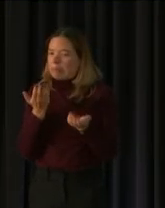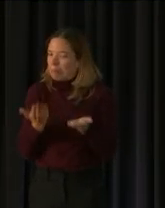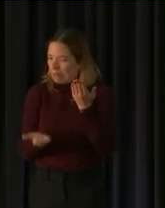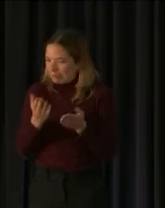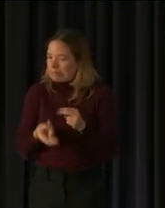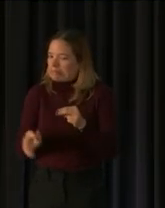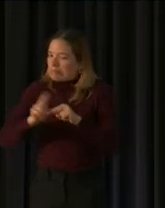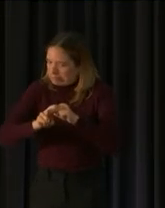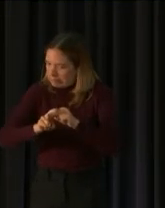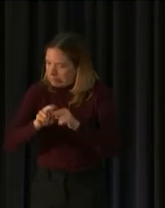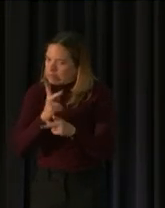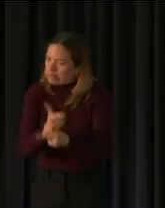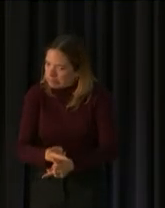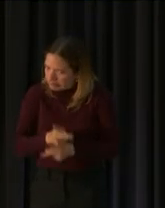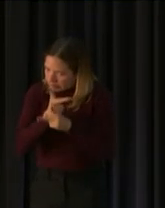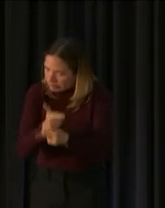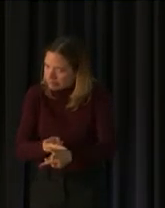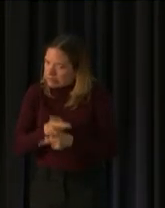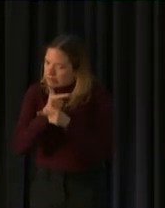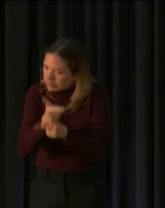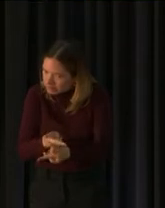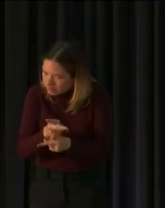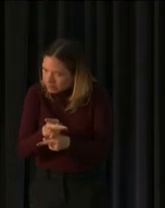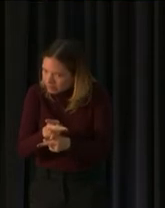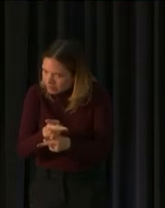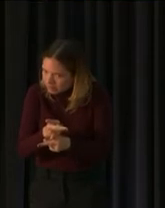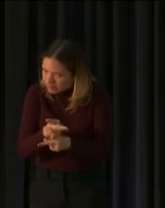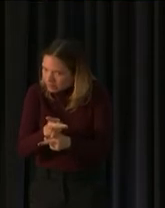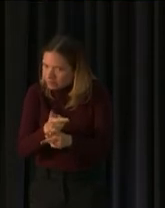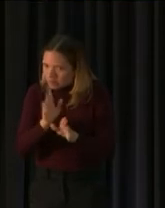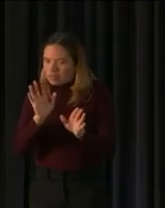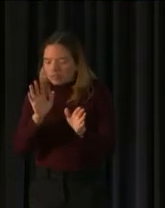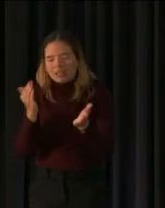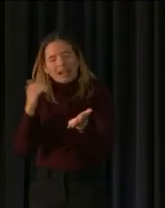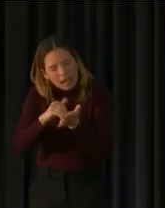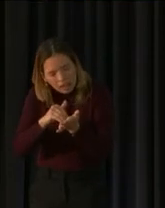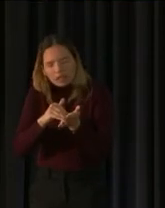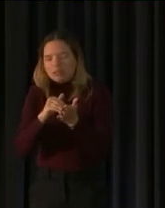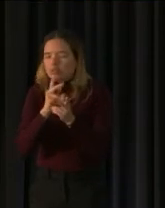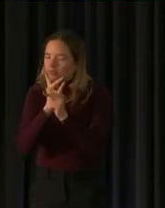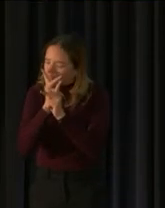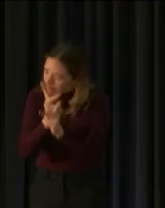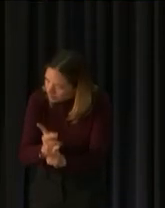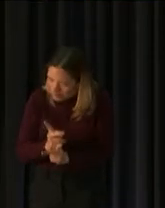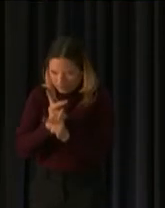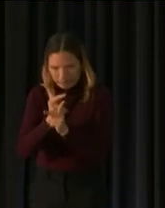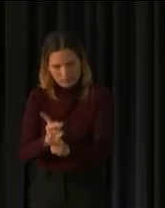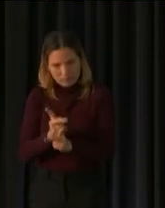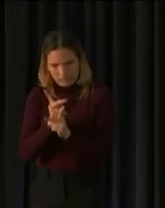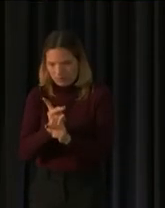cases, and we don't anticipate to make any shifts over the winter, but we'll continue to be in regular contact with DC Health.